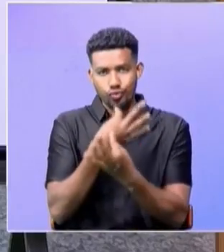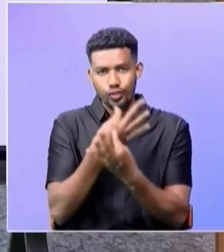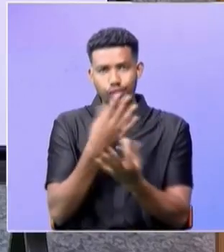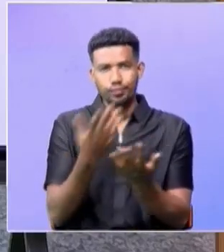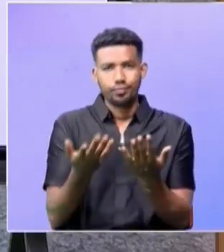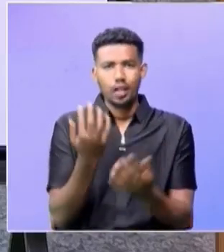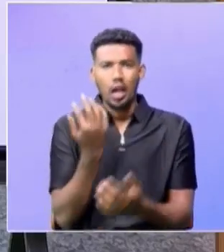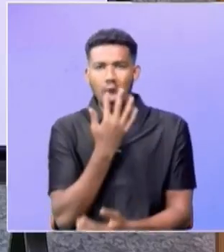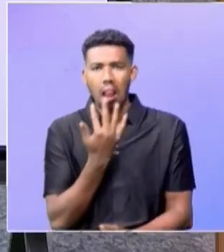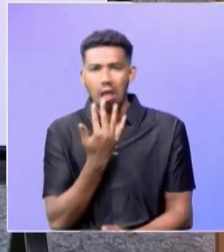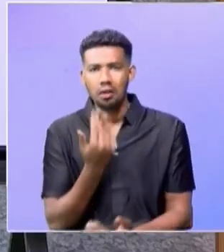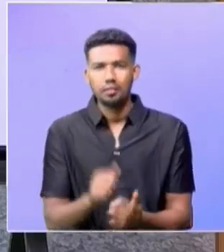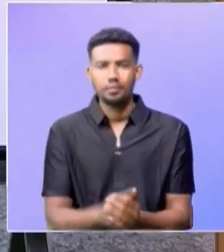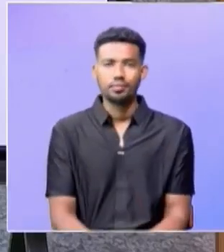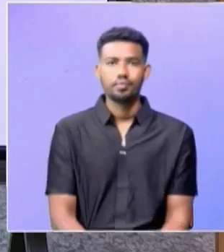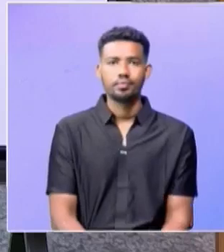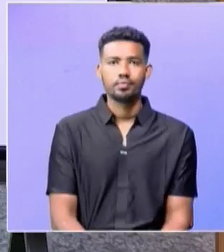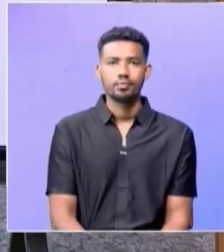color,